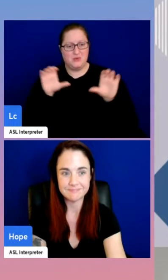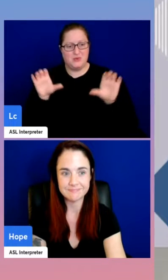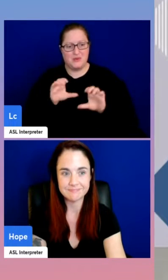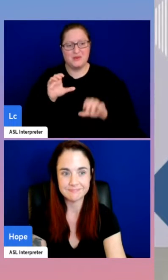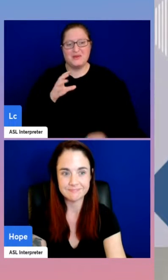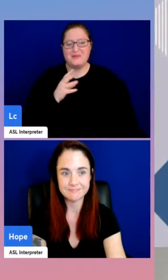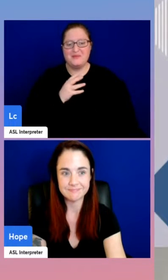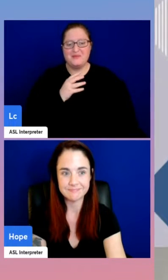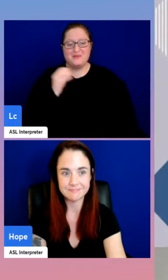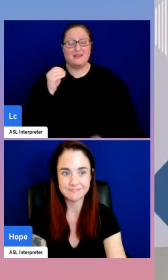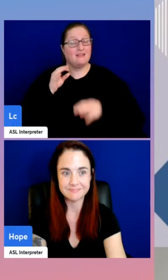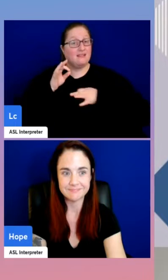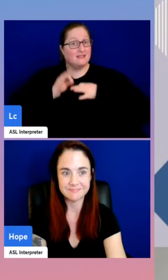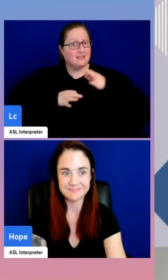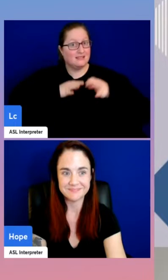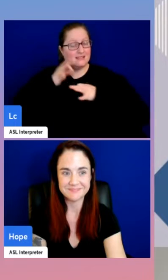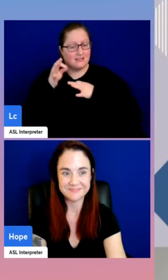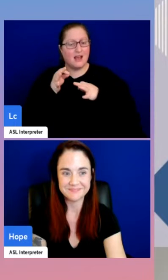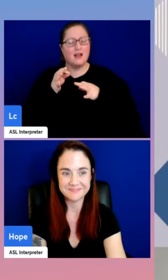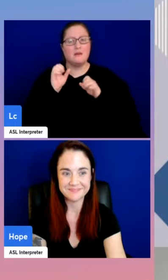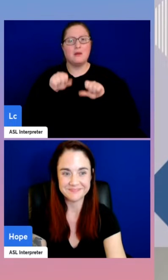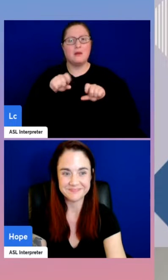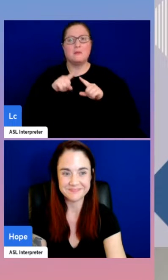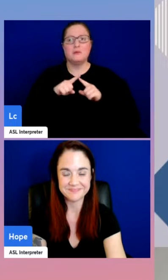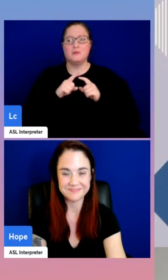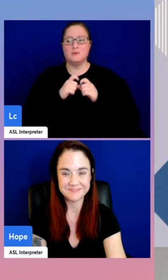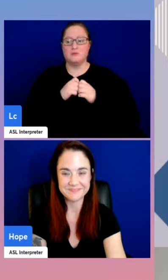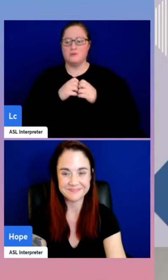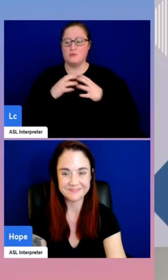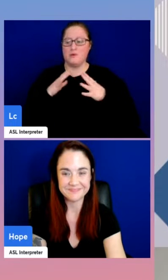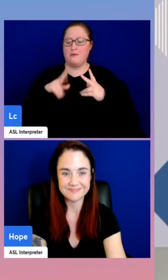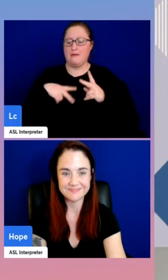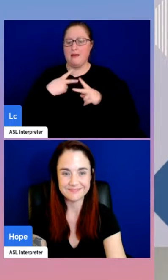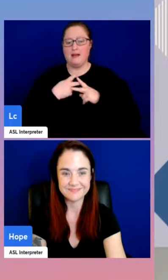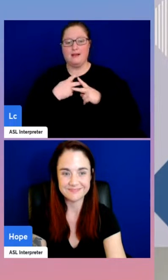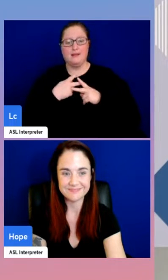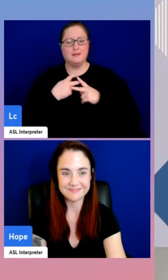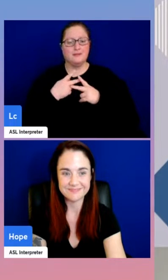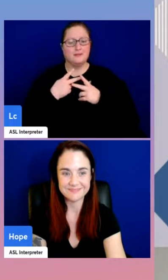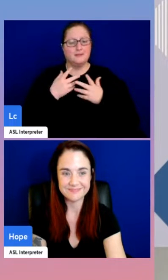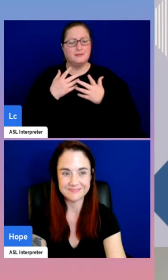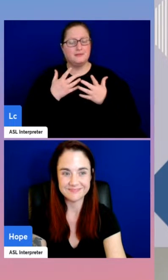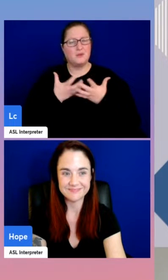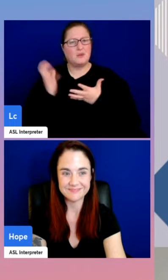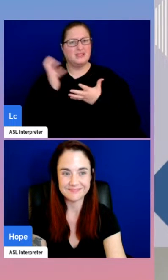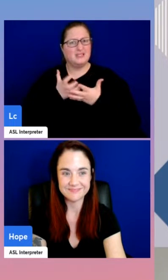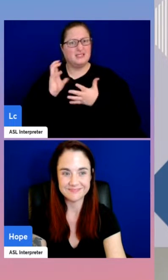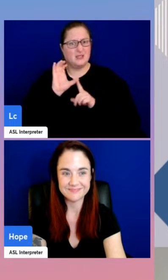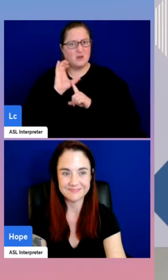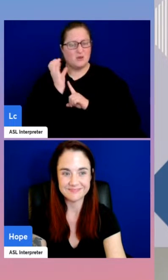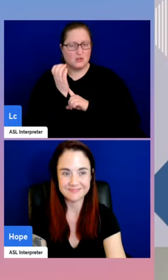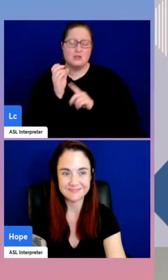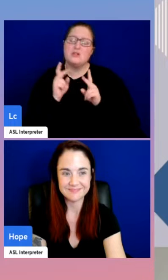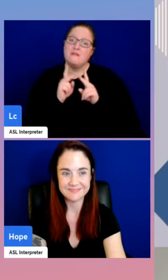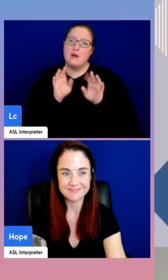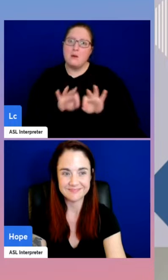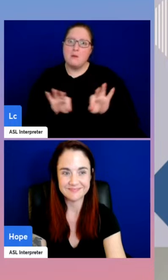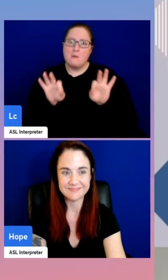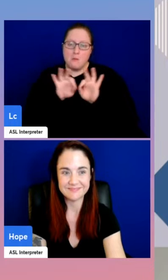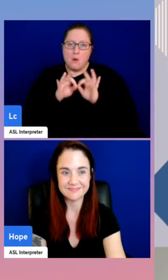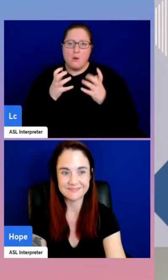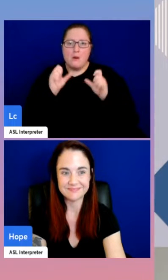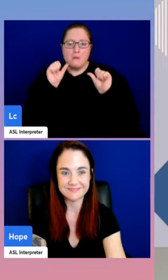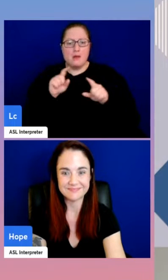and instead fosters this kind of wastage culture. So it's a very important thing to be able to